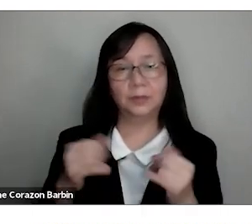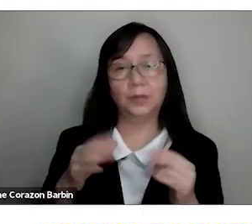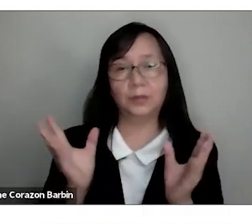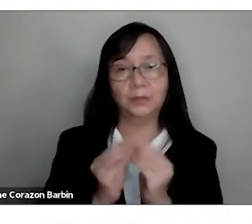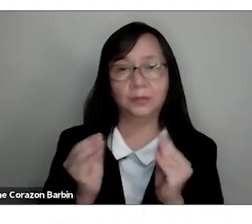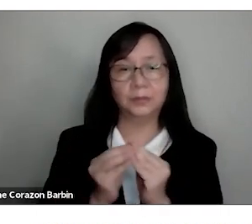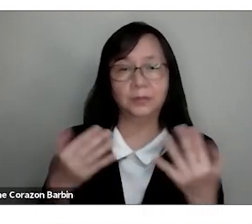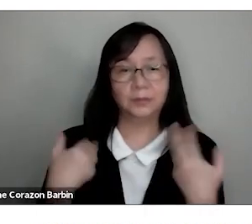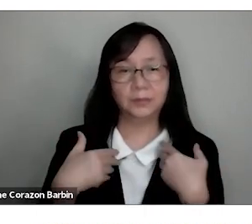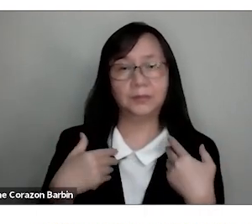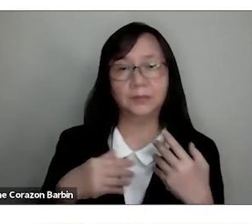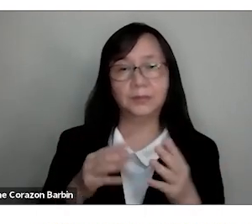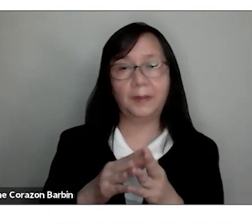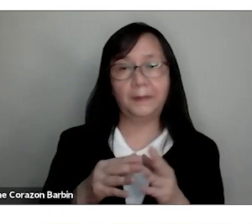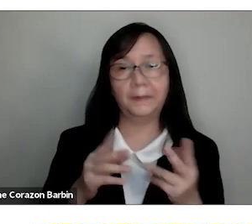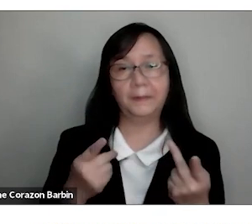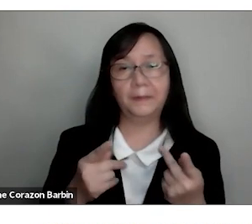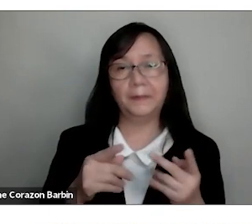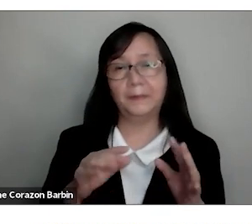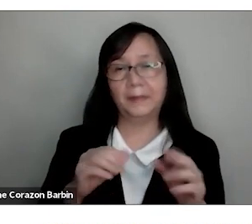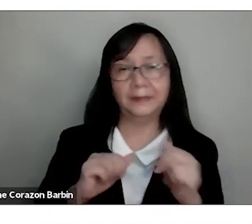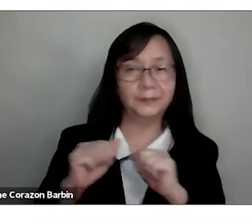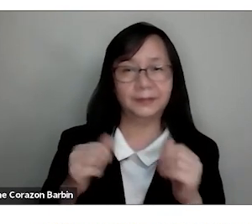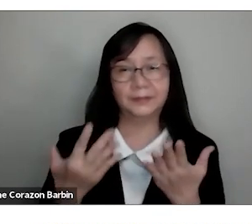few icebreakers.